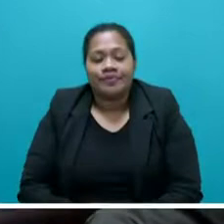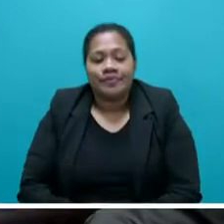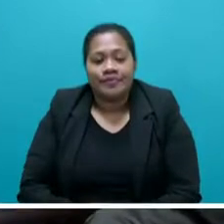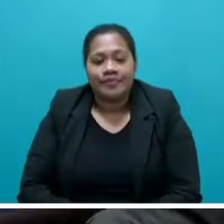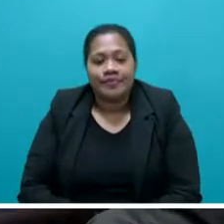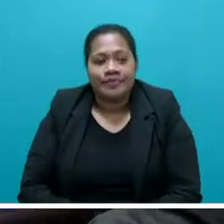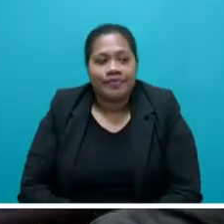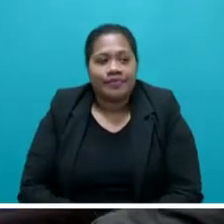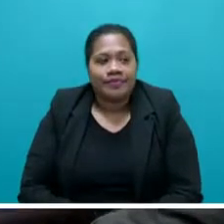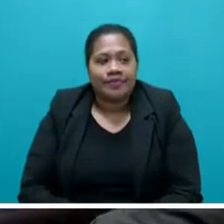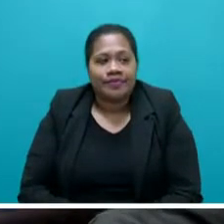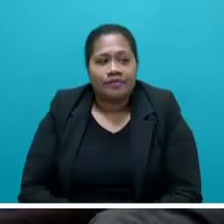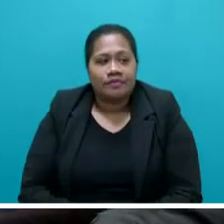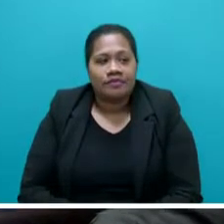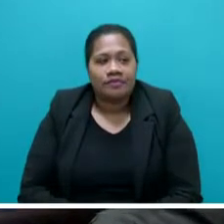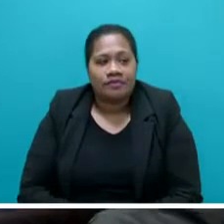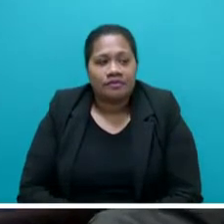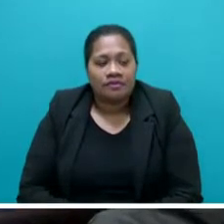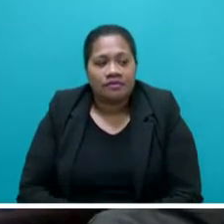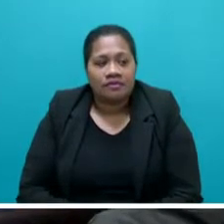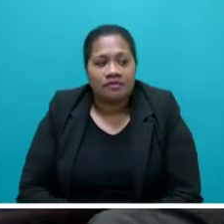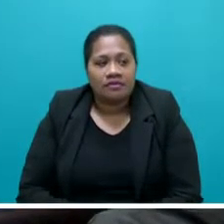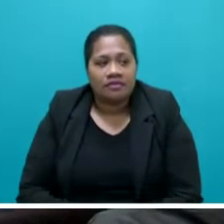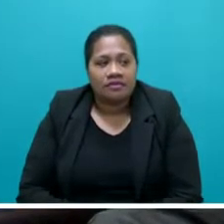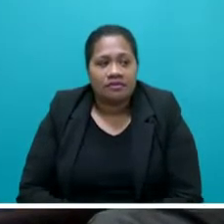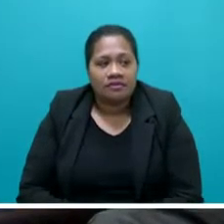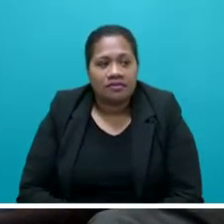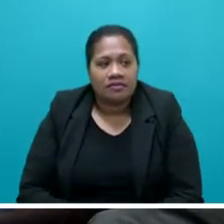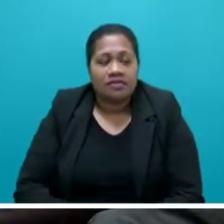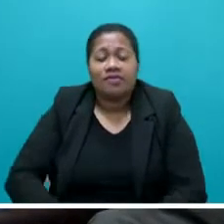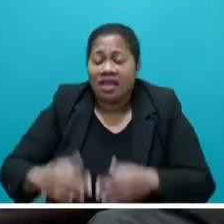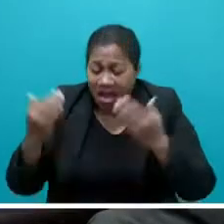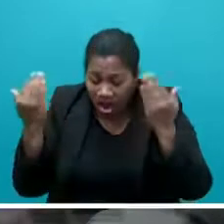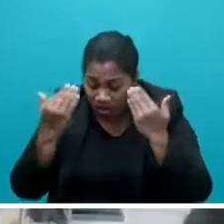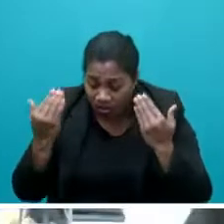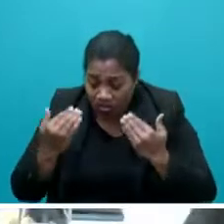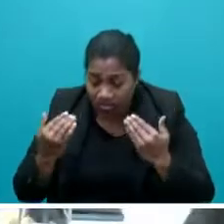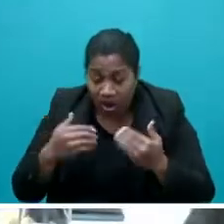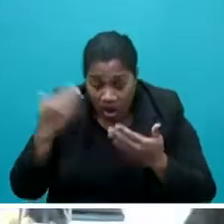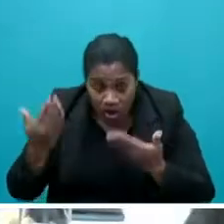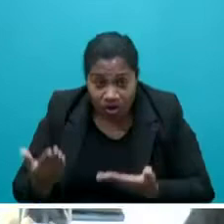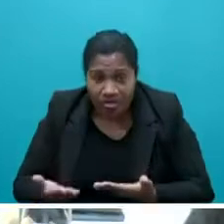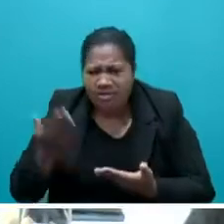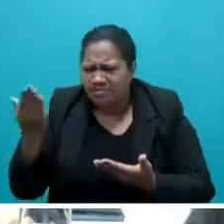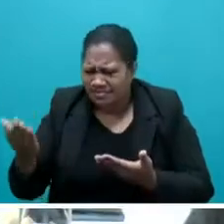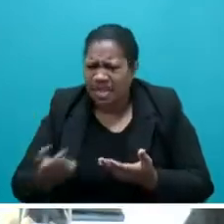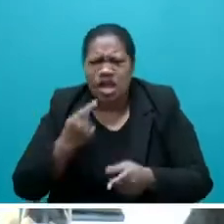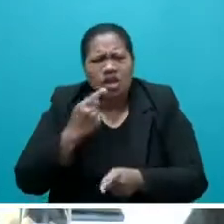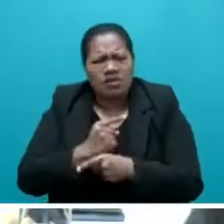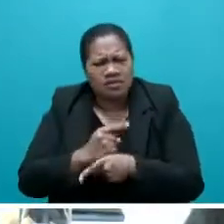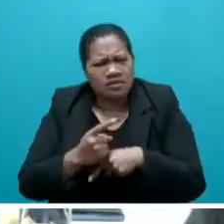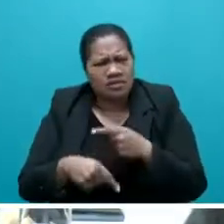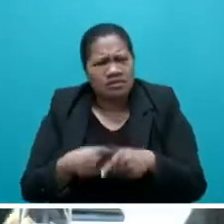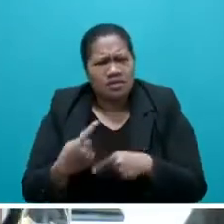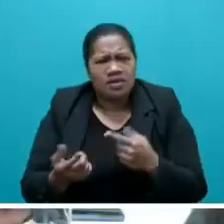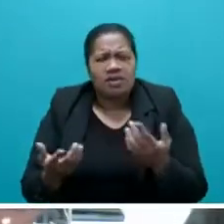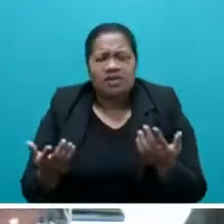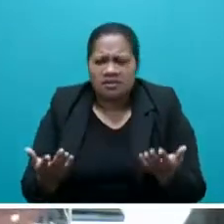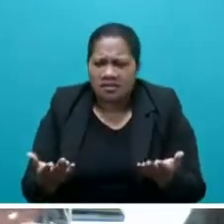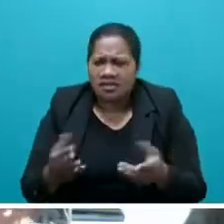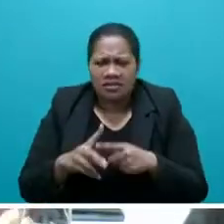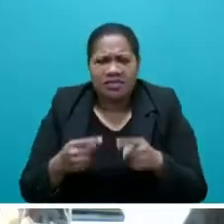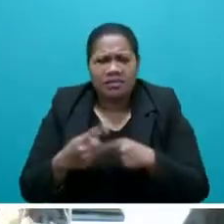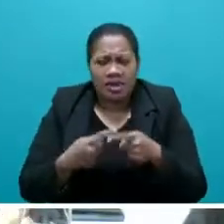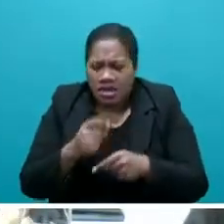Honorable Walker's entire statement almost was replete with ethnic analysis. Mr. Speaker, sir, you cannot run a